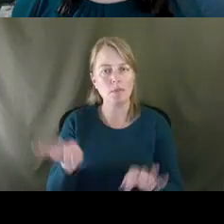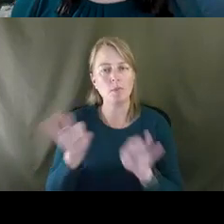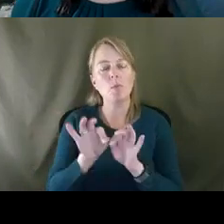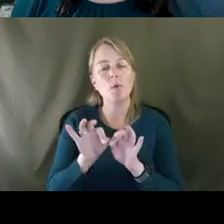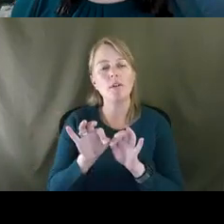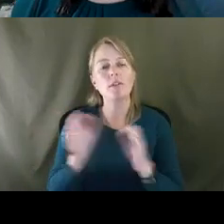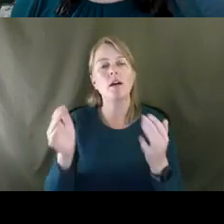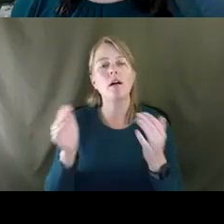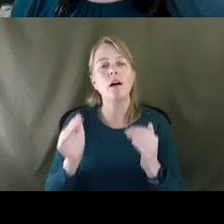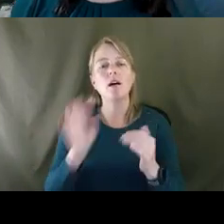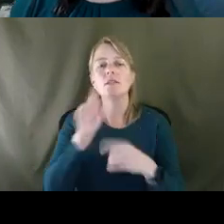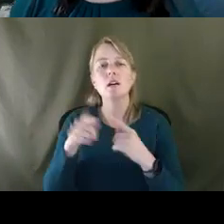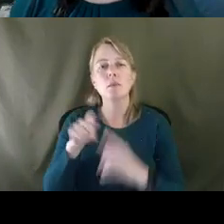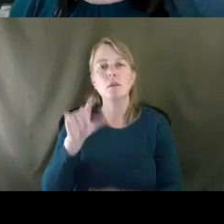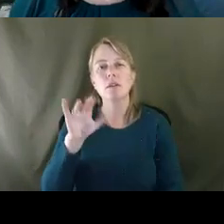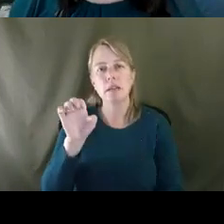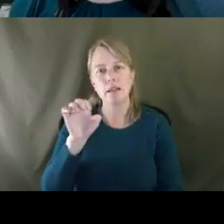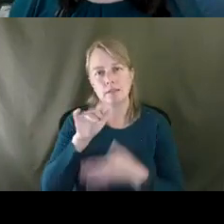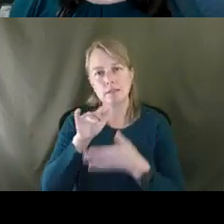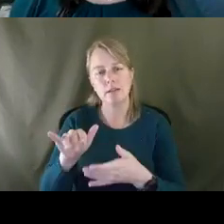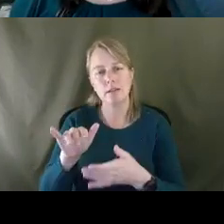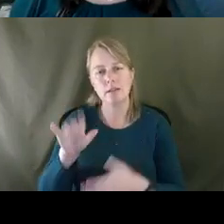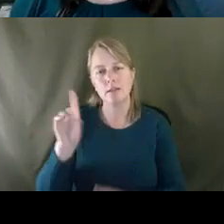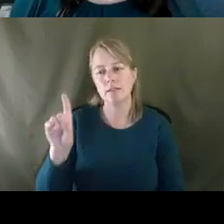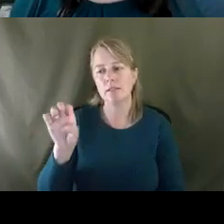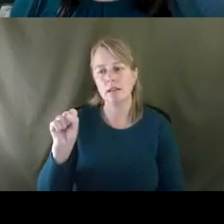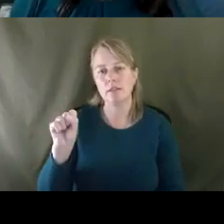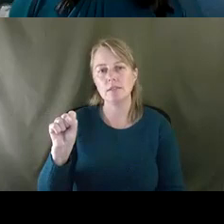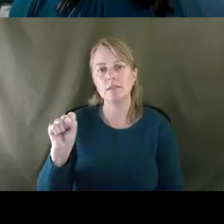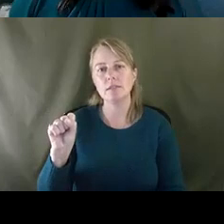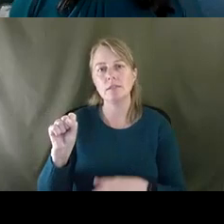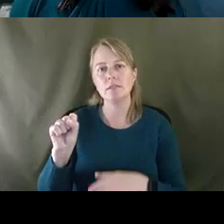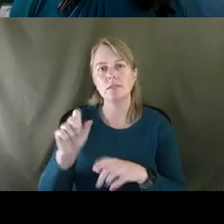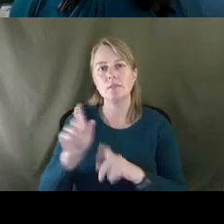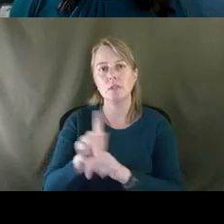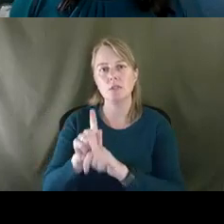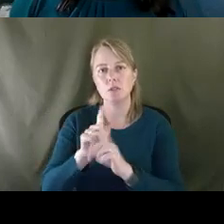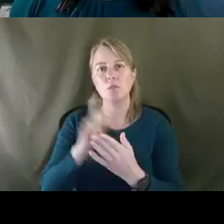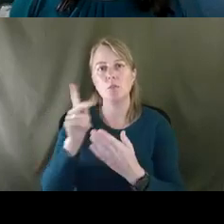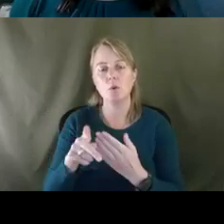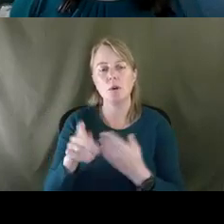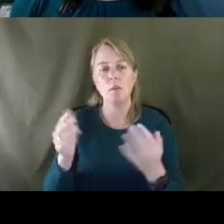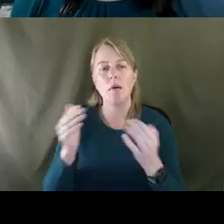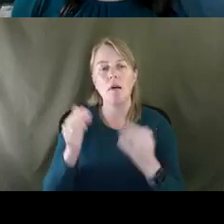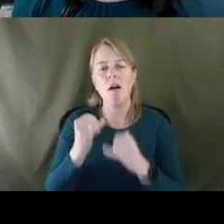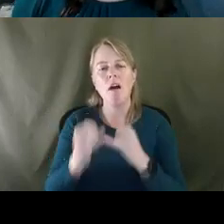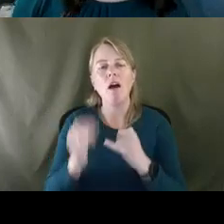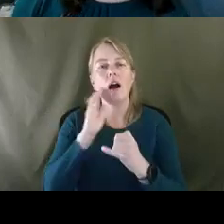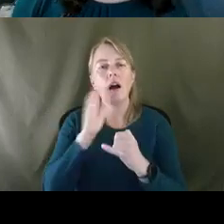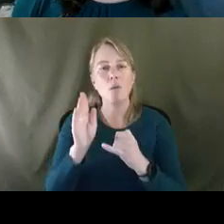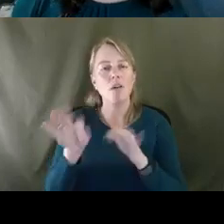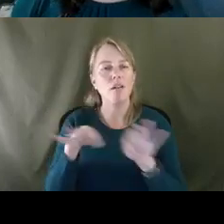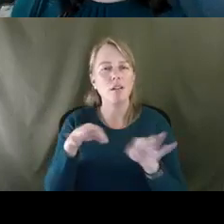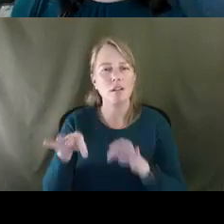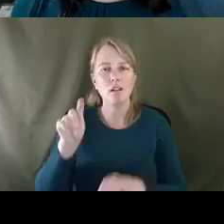case study of the Department of Enterprise Services mentorship program. And then I'll wrap it up by telling you tips and